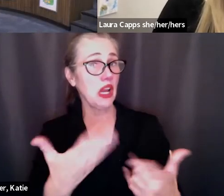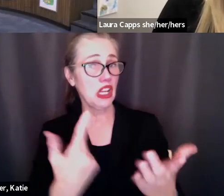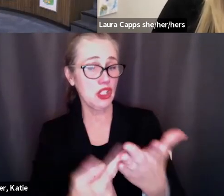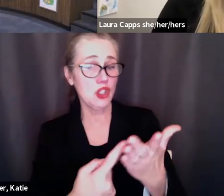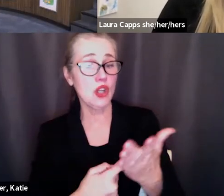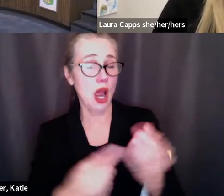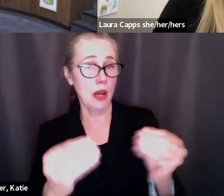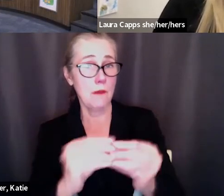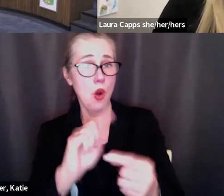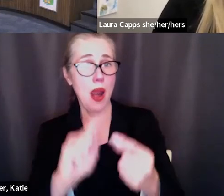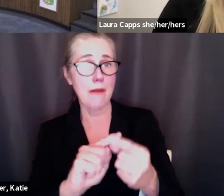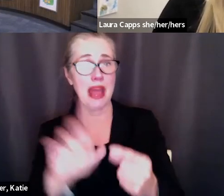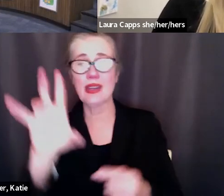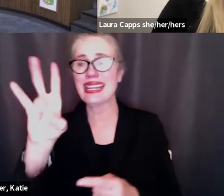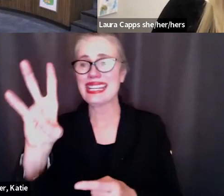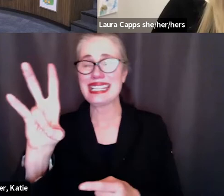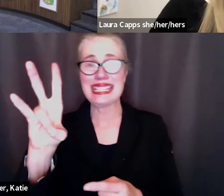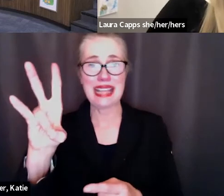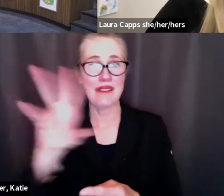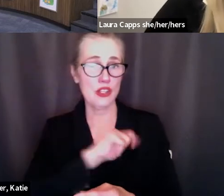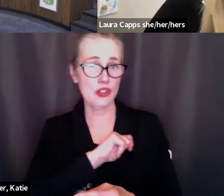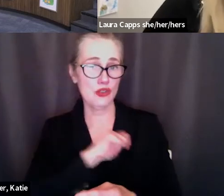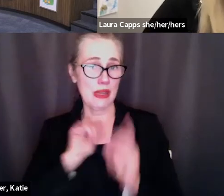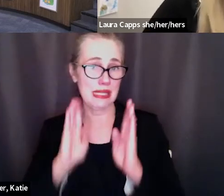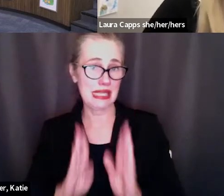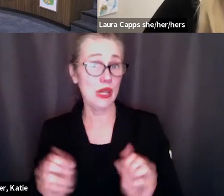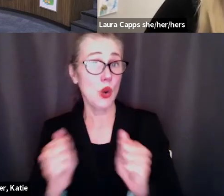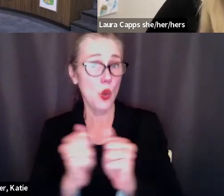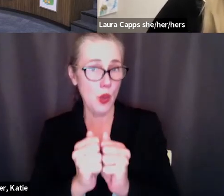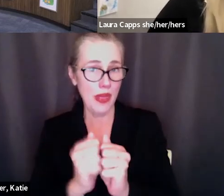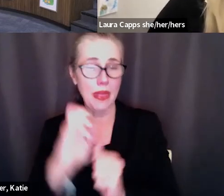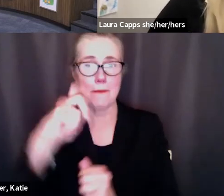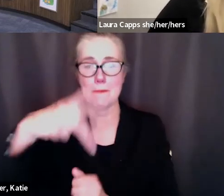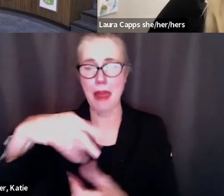seven members with uh scenario six